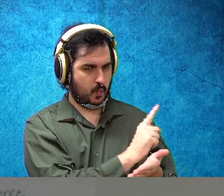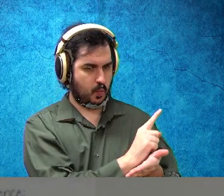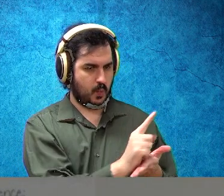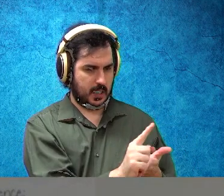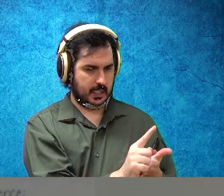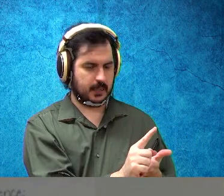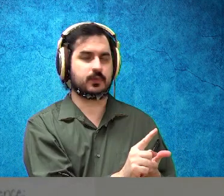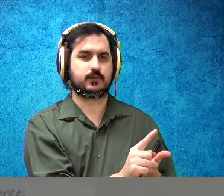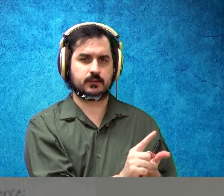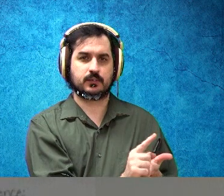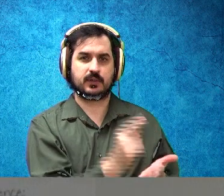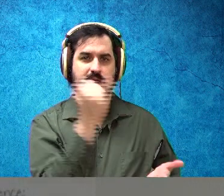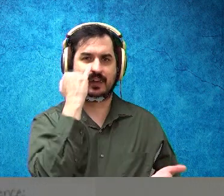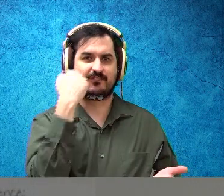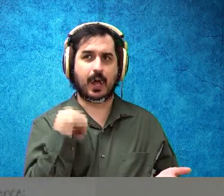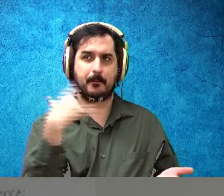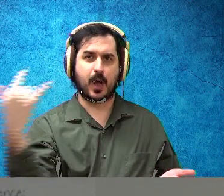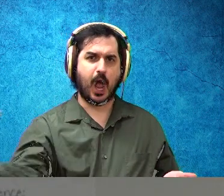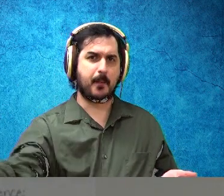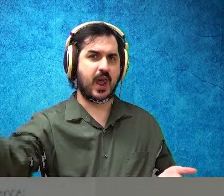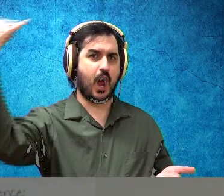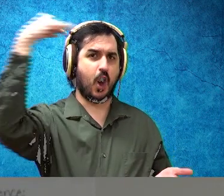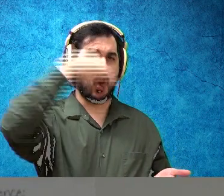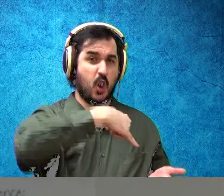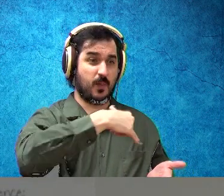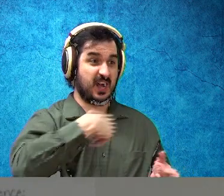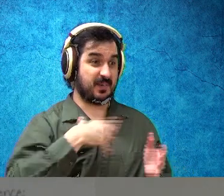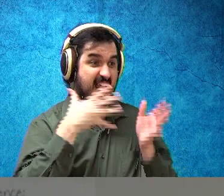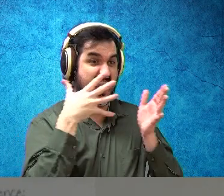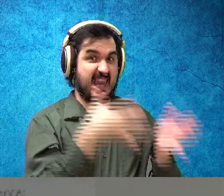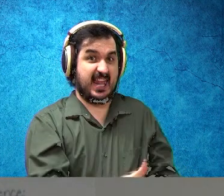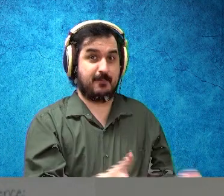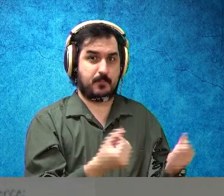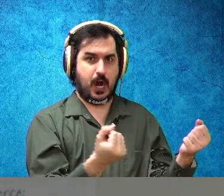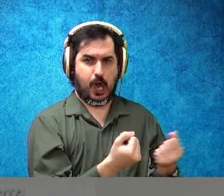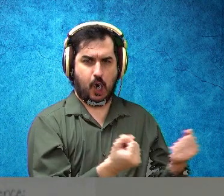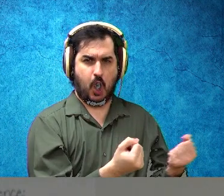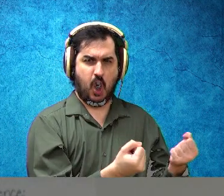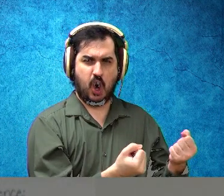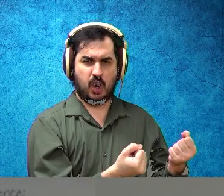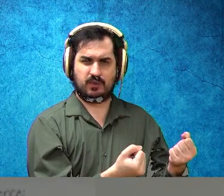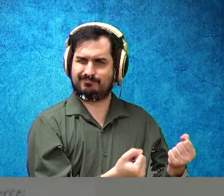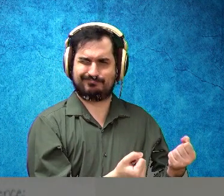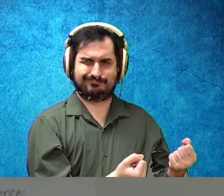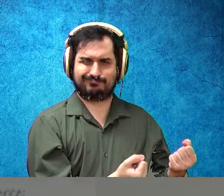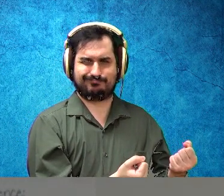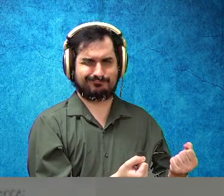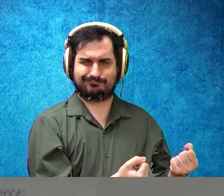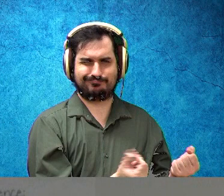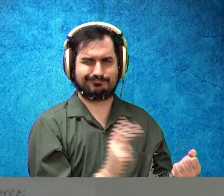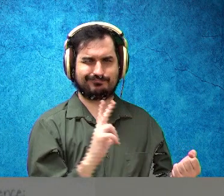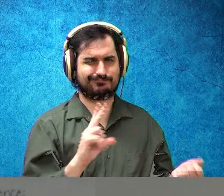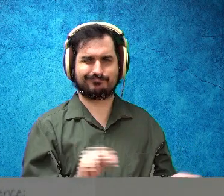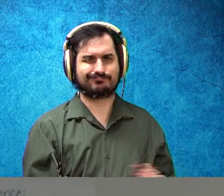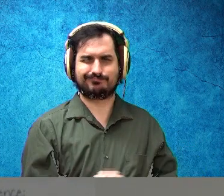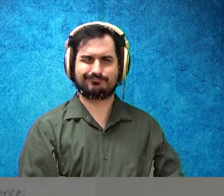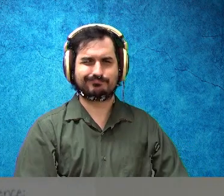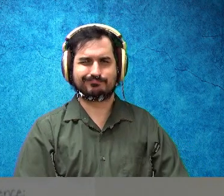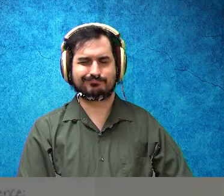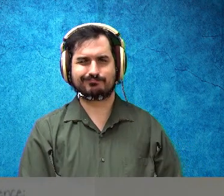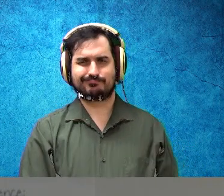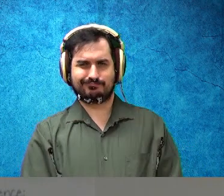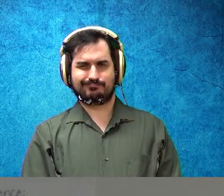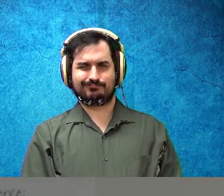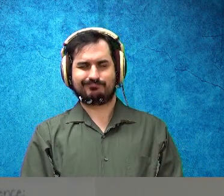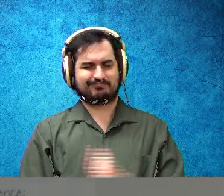leave? If I'm coming home from vacation, am I going to leave my car somewhere for a week? No, I'm not.